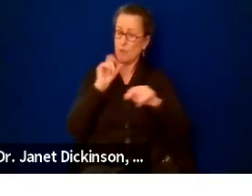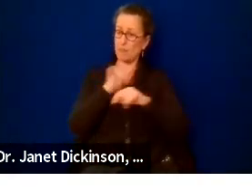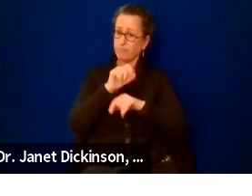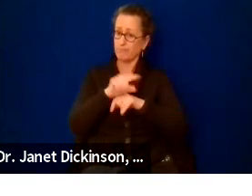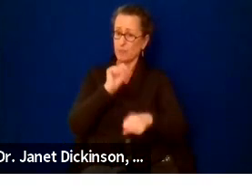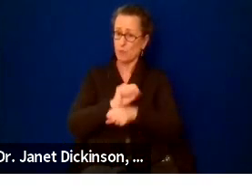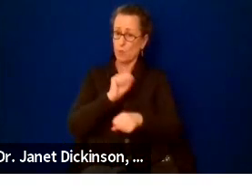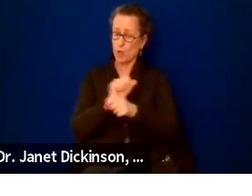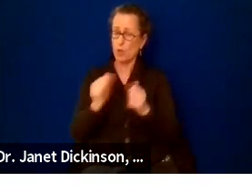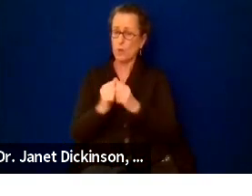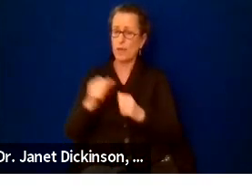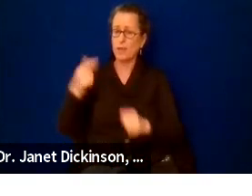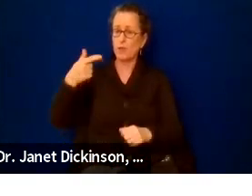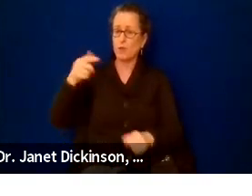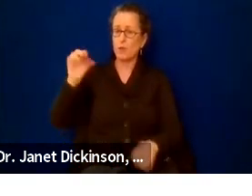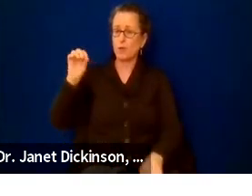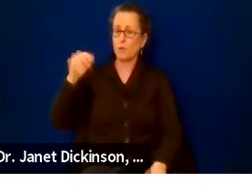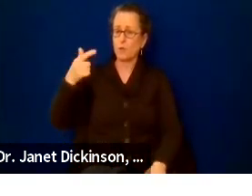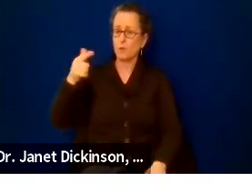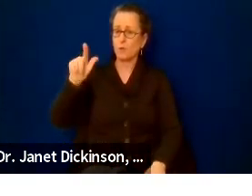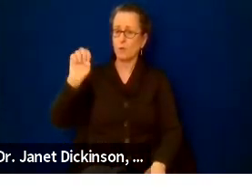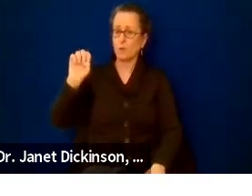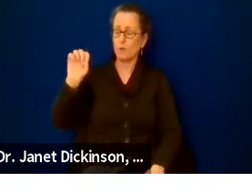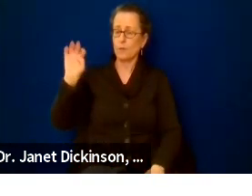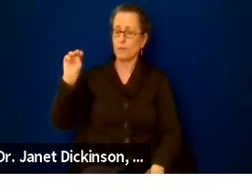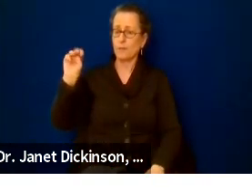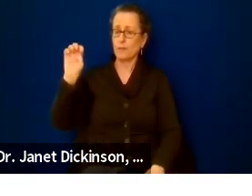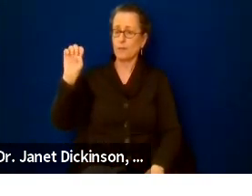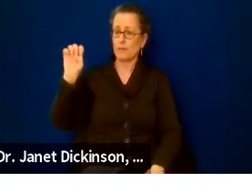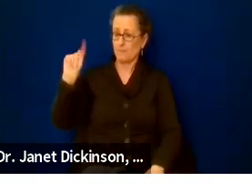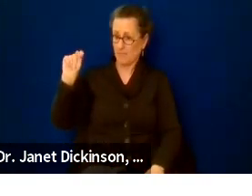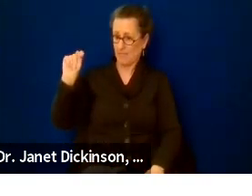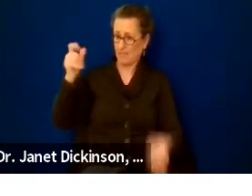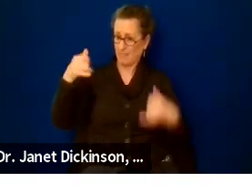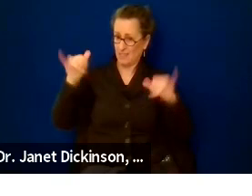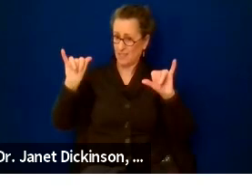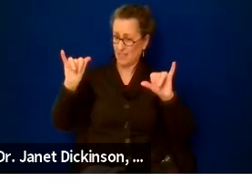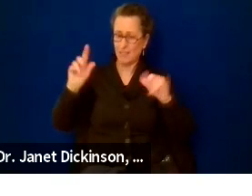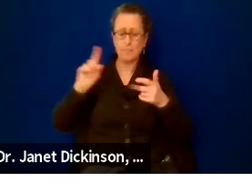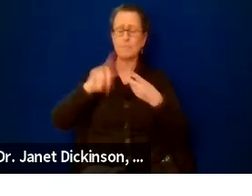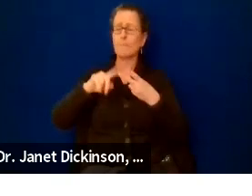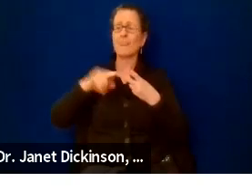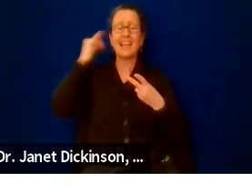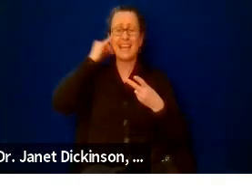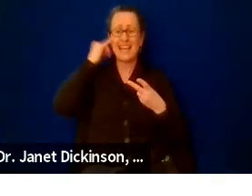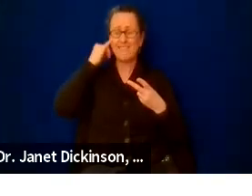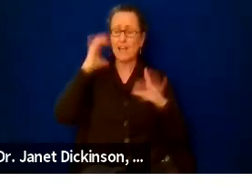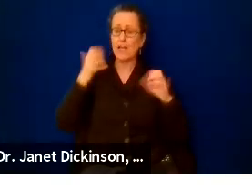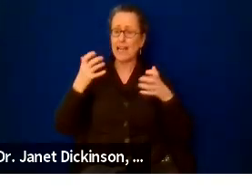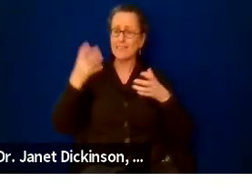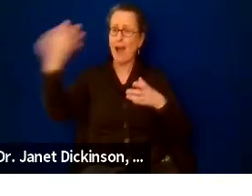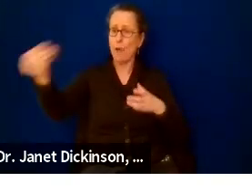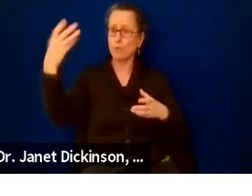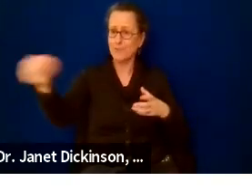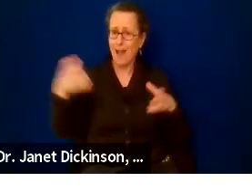And what will happen with remote learners if there's outdoor in-person instruction? How will remote learners continue